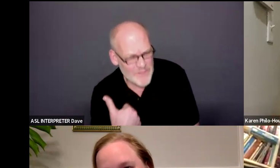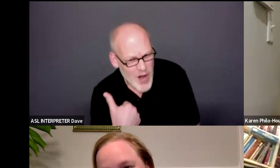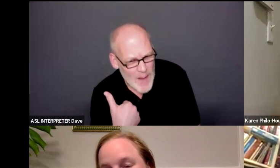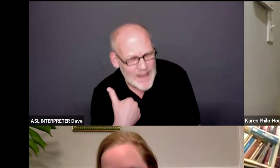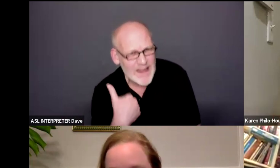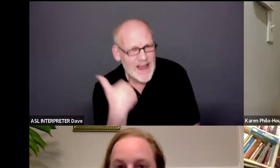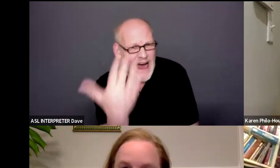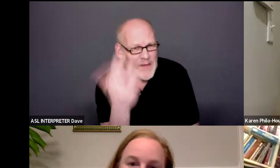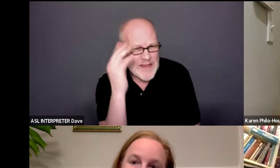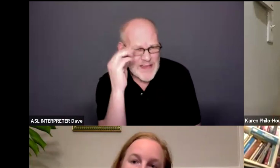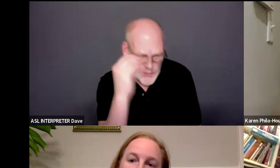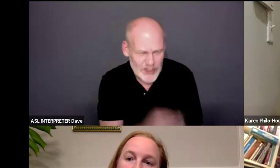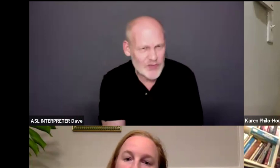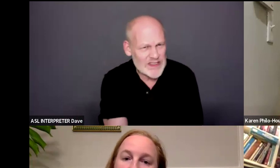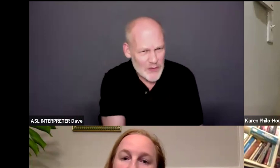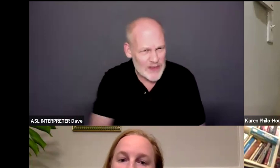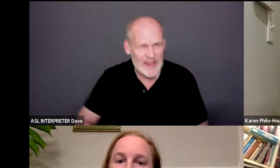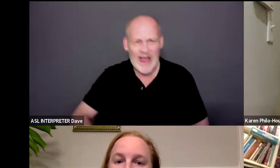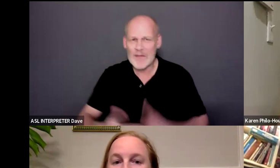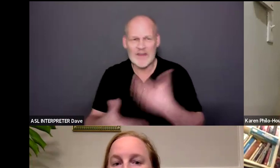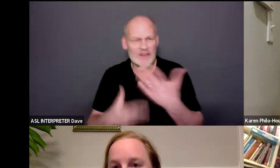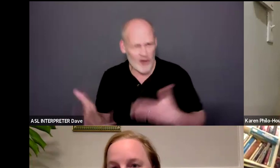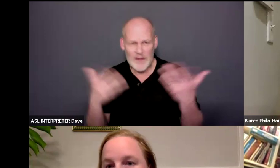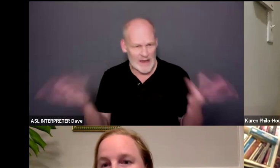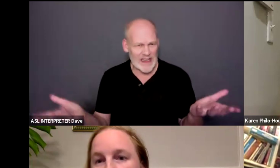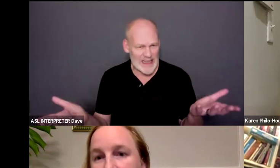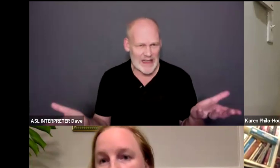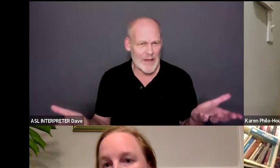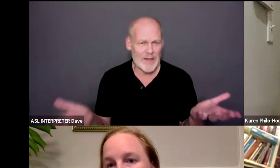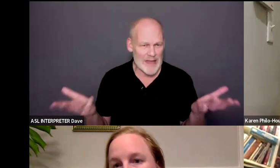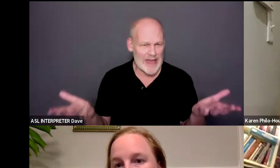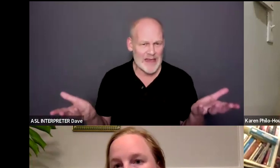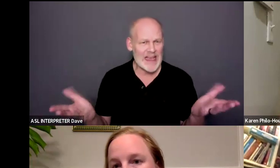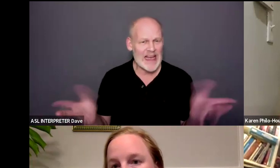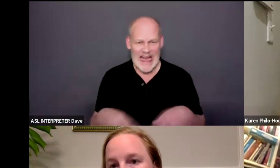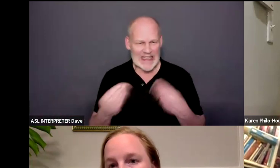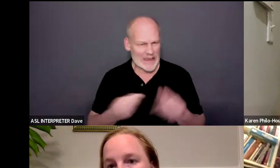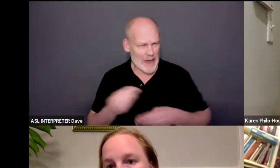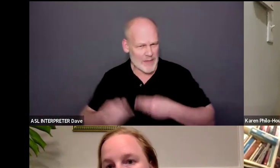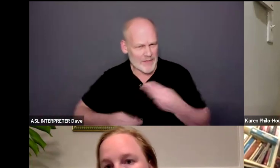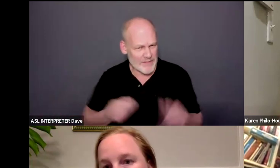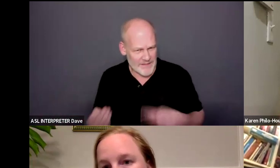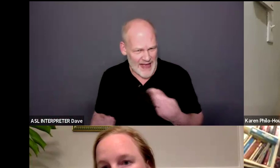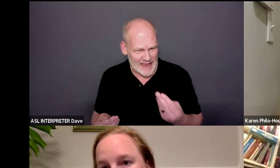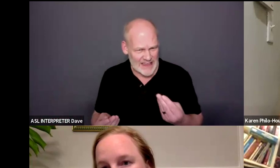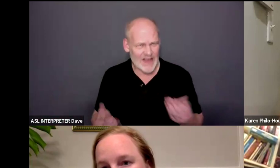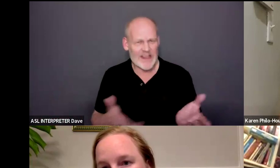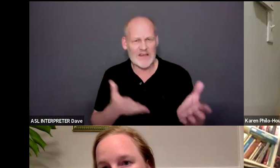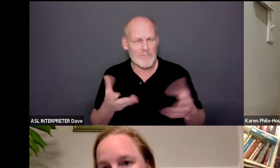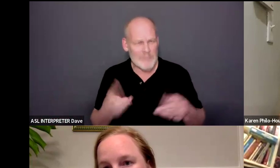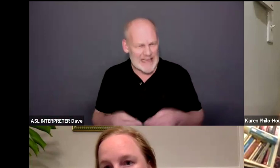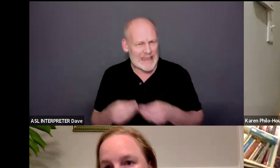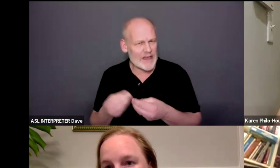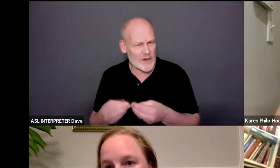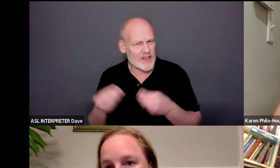get sick from? I mean, because we do deal with them and slaughter them and eat them. I mean, maybe it has some type of effect on